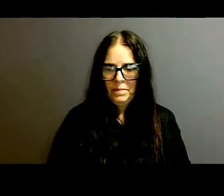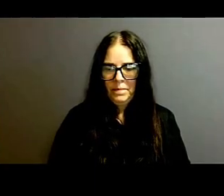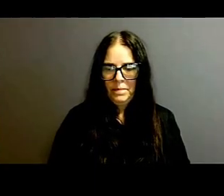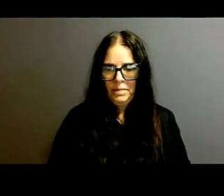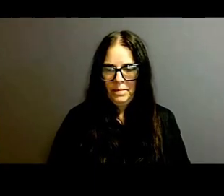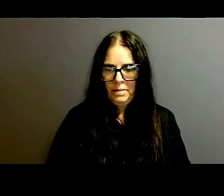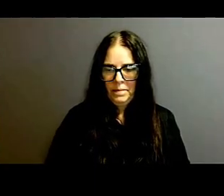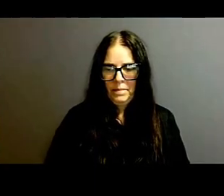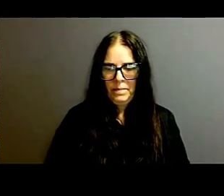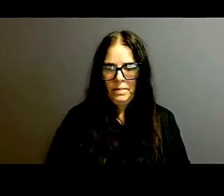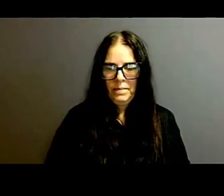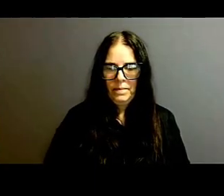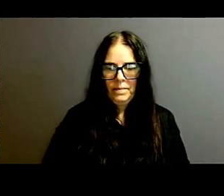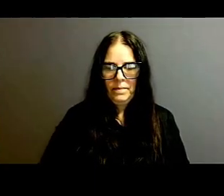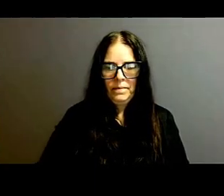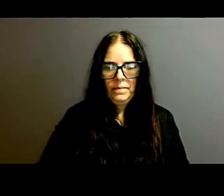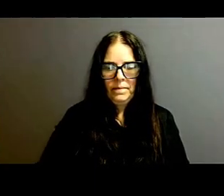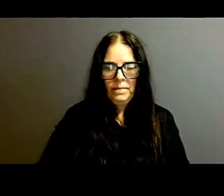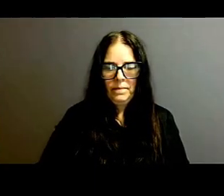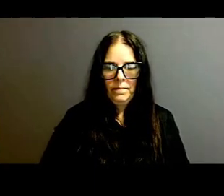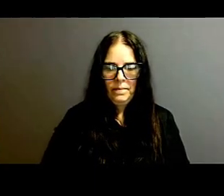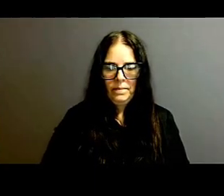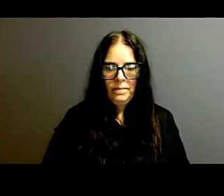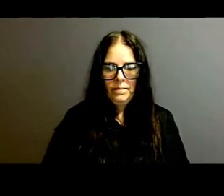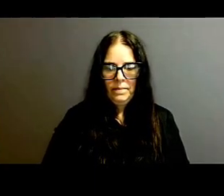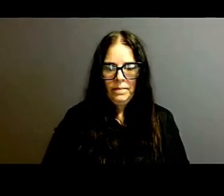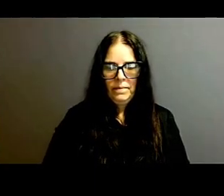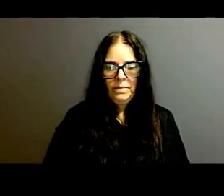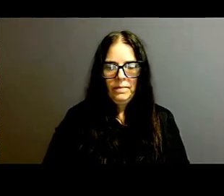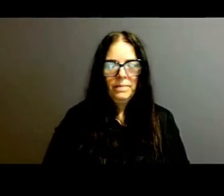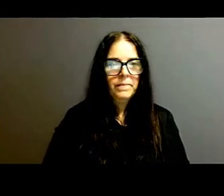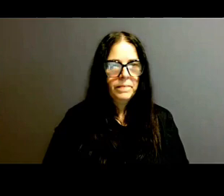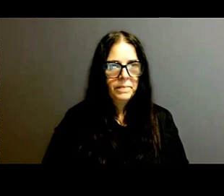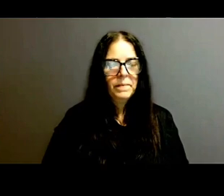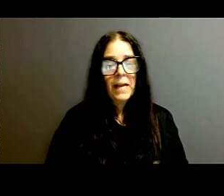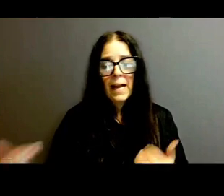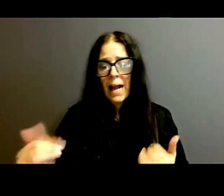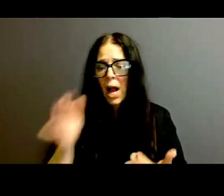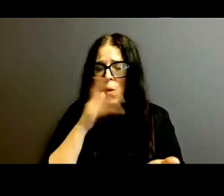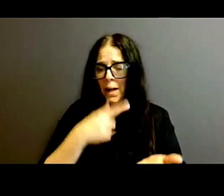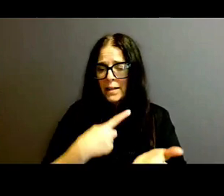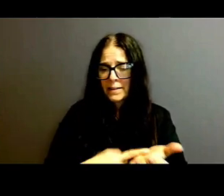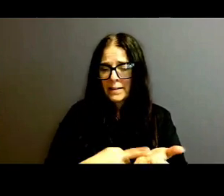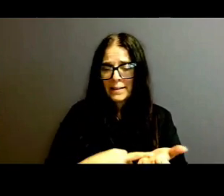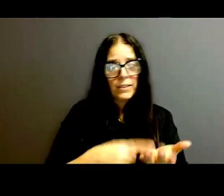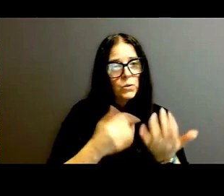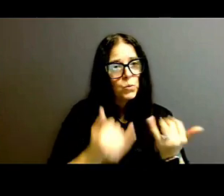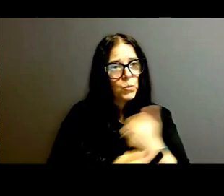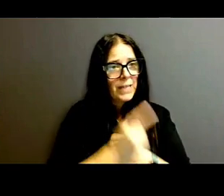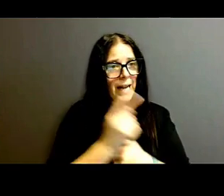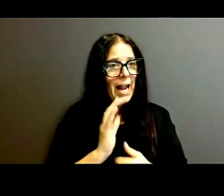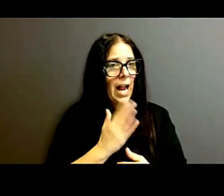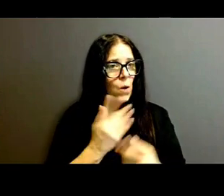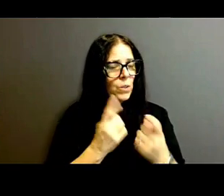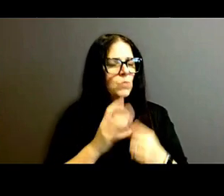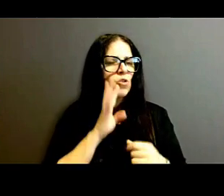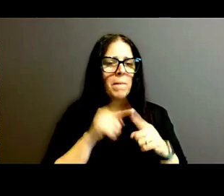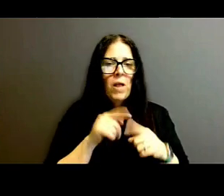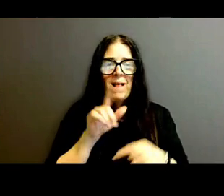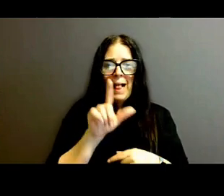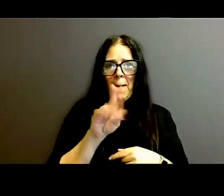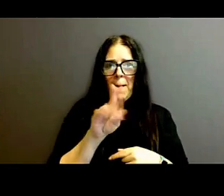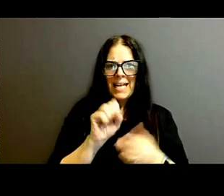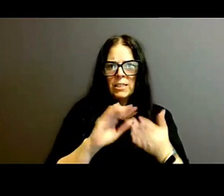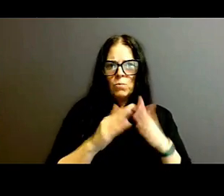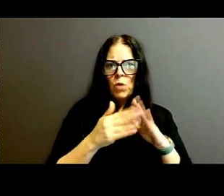And let's jump into the actual presentation or our discussions today. We are talking about growing your LBS community